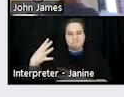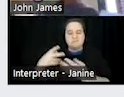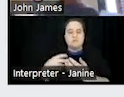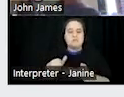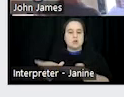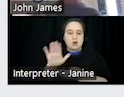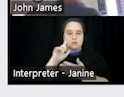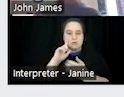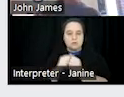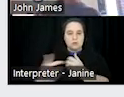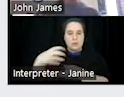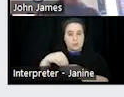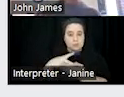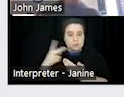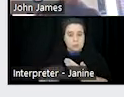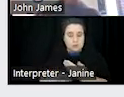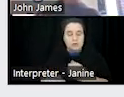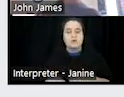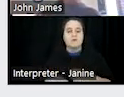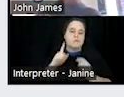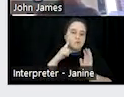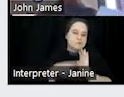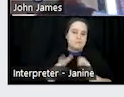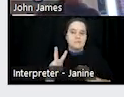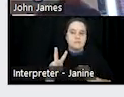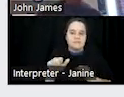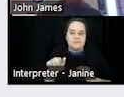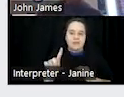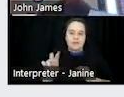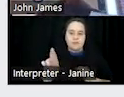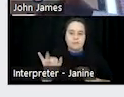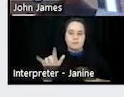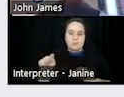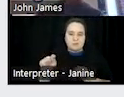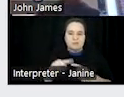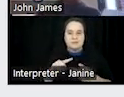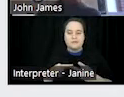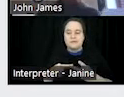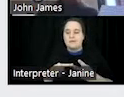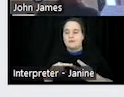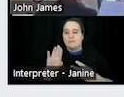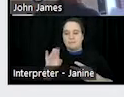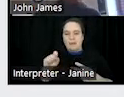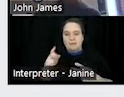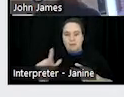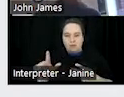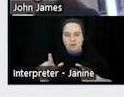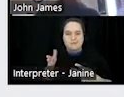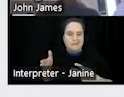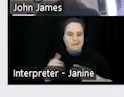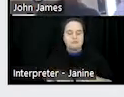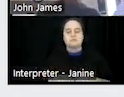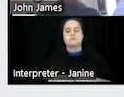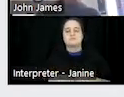on there and Bethel's on there in the Minnesota section. And then I also started doing things at home to